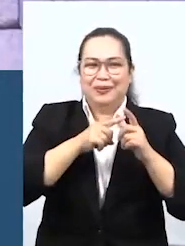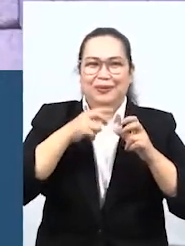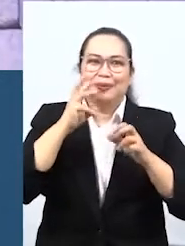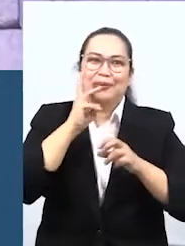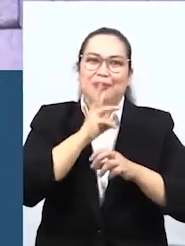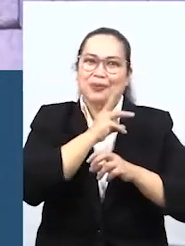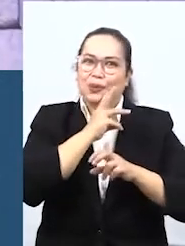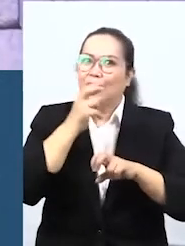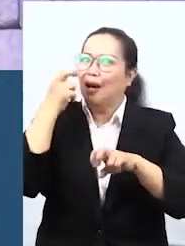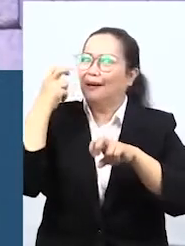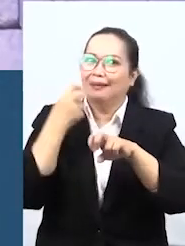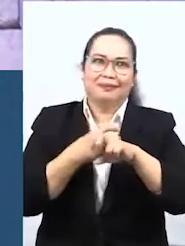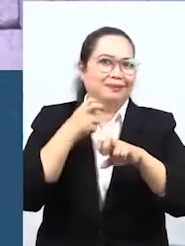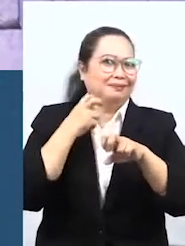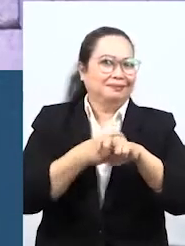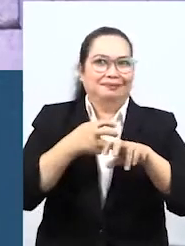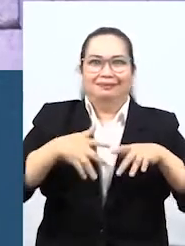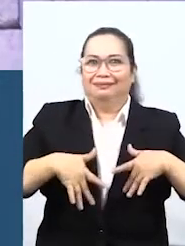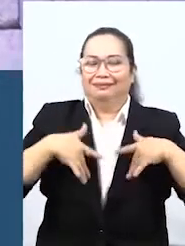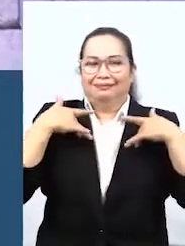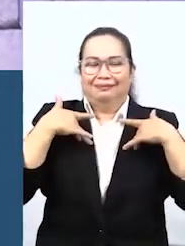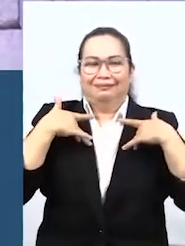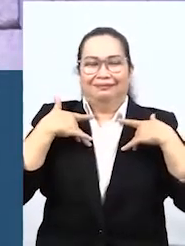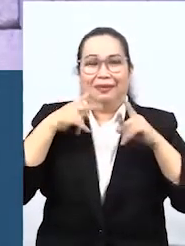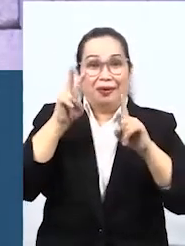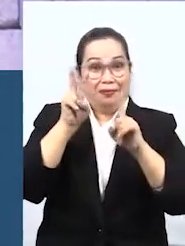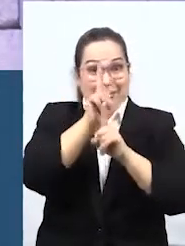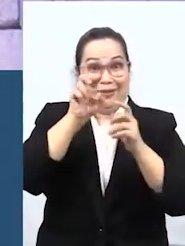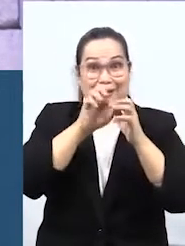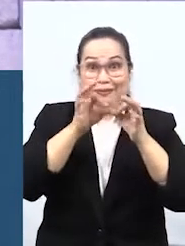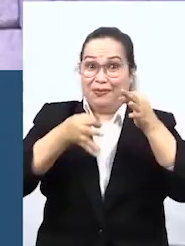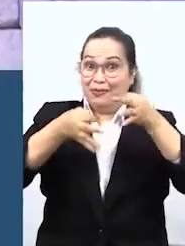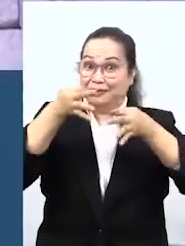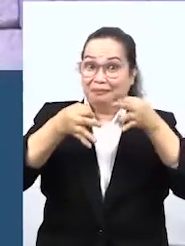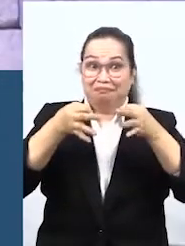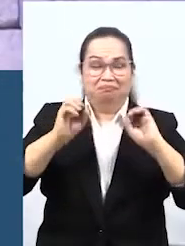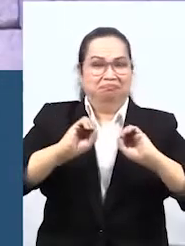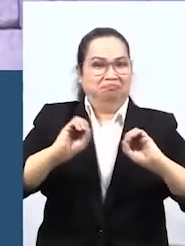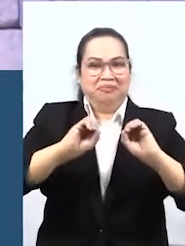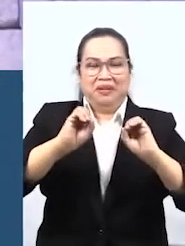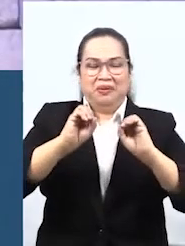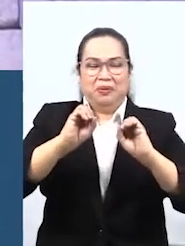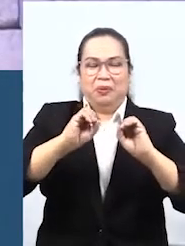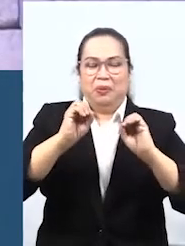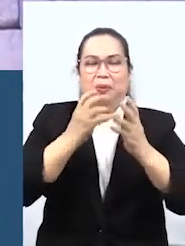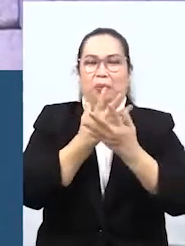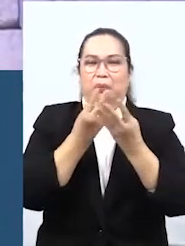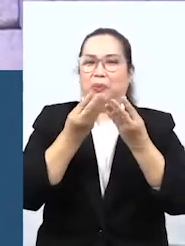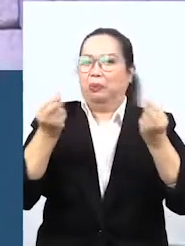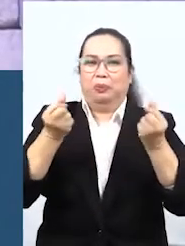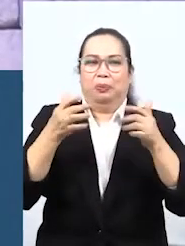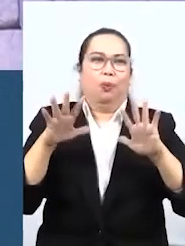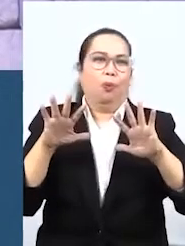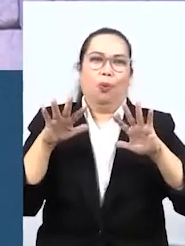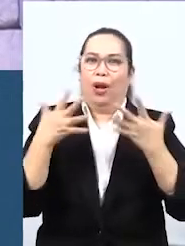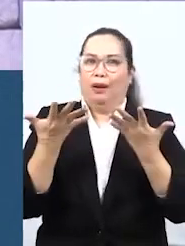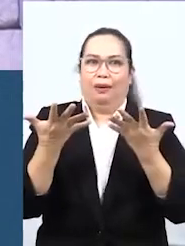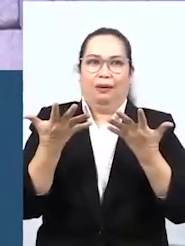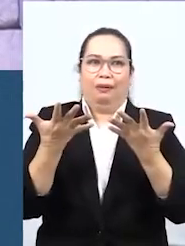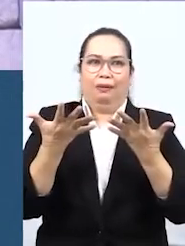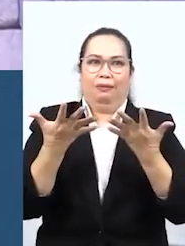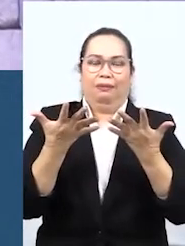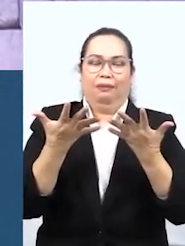tough spot she a victim of Injustice And there's no relief Inside